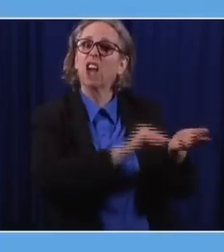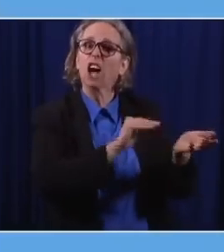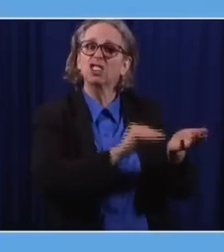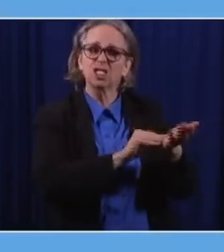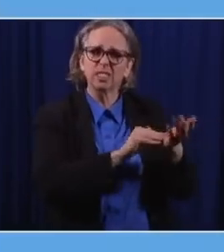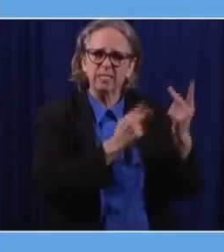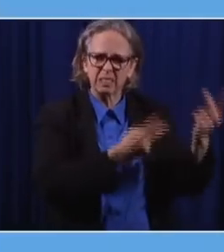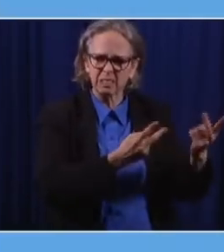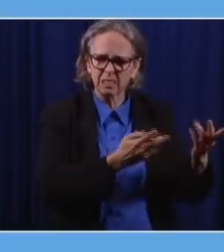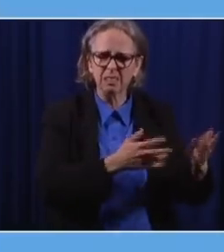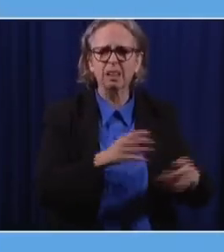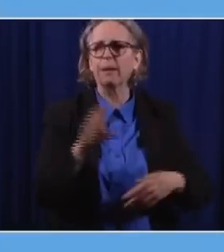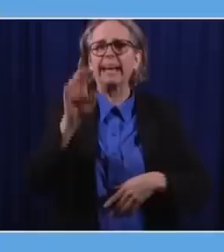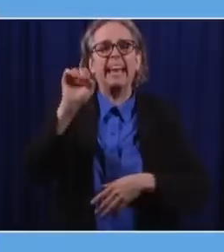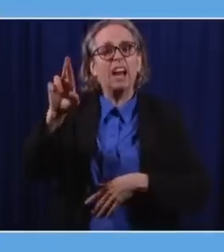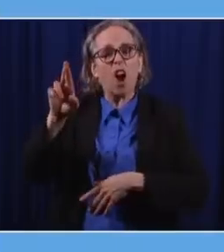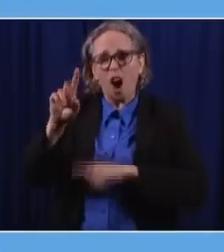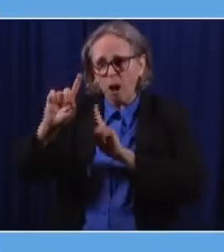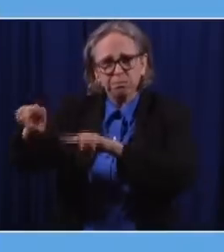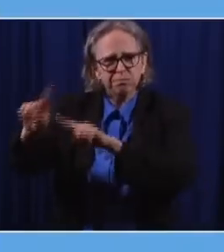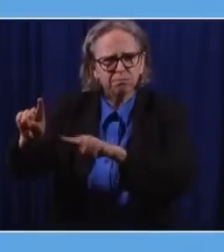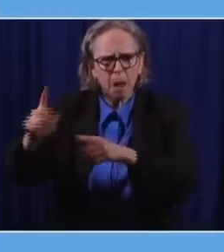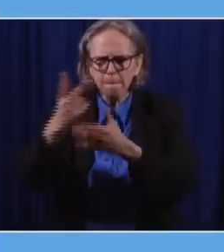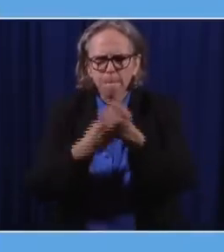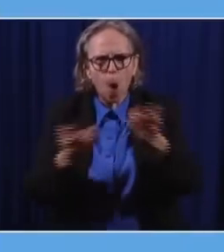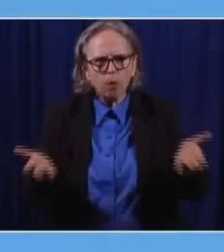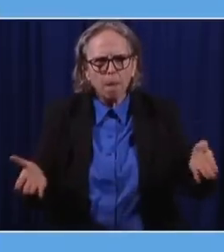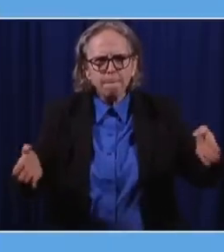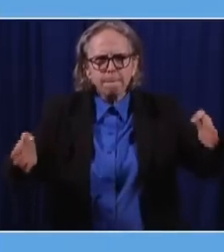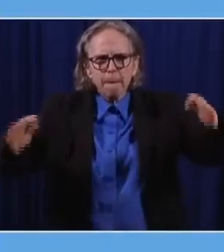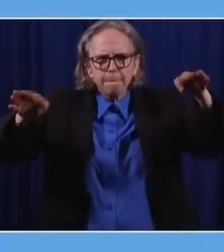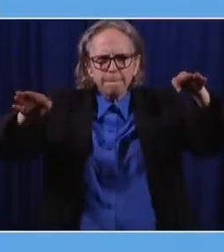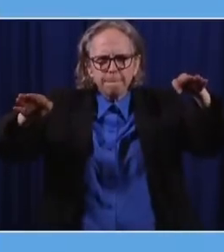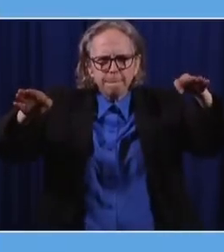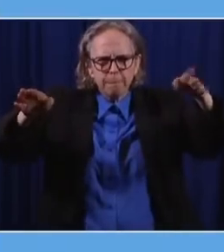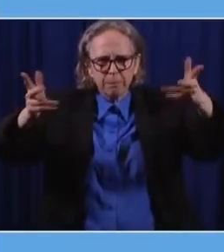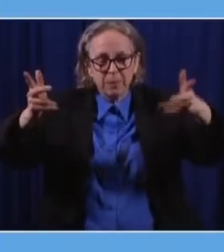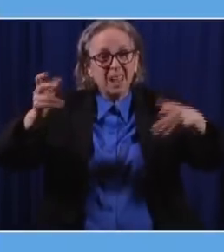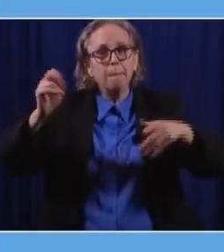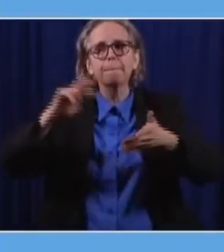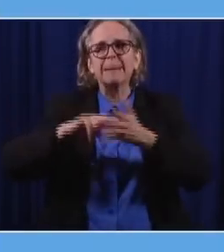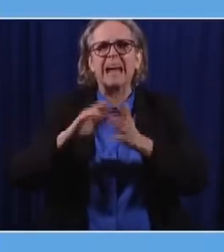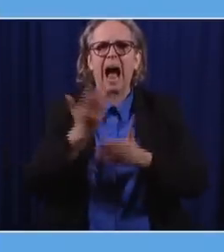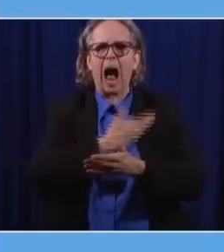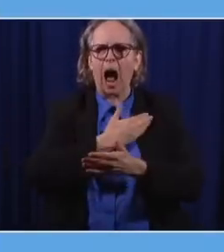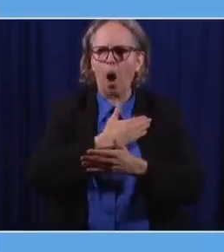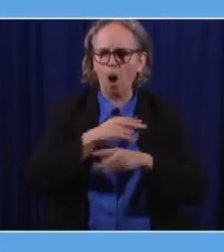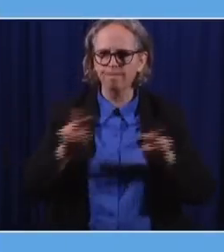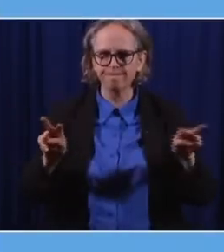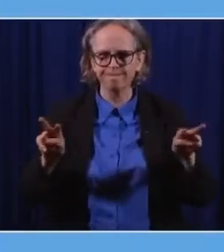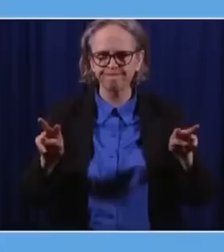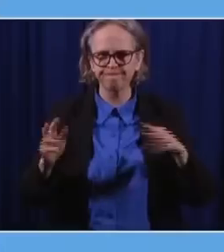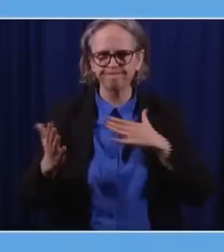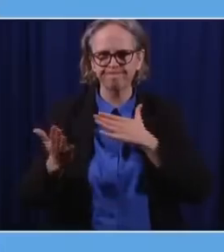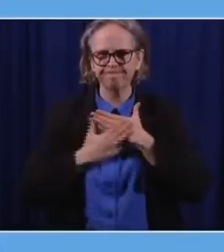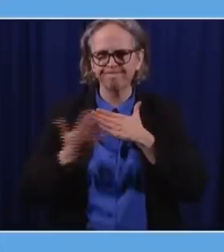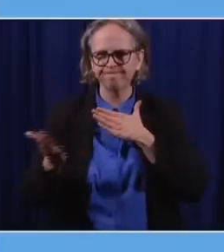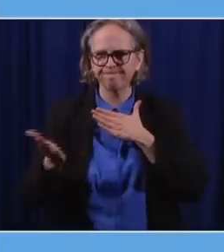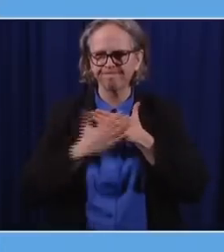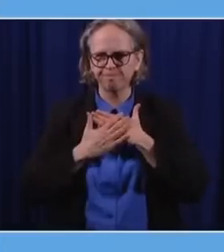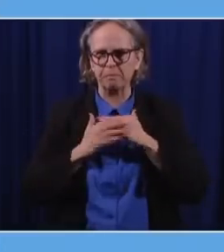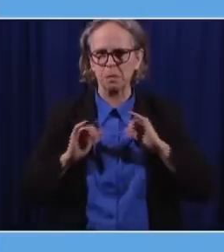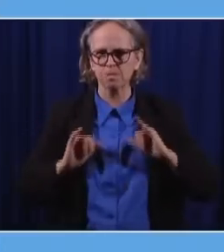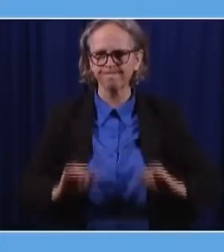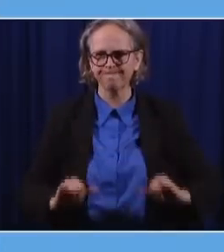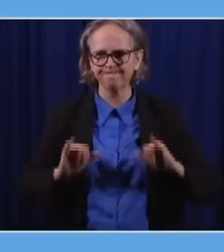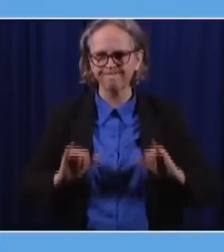room visits, people going to the emergency rooms, resulting ultimately in COVID-19 cases. There are also a record